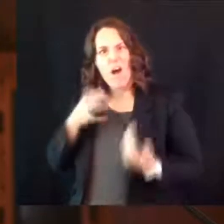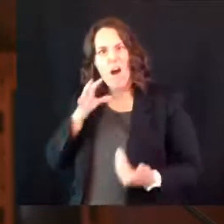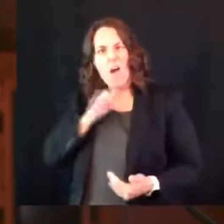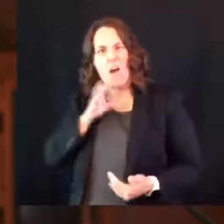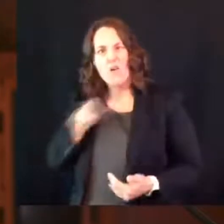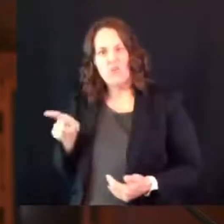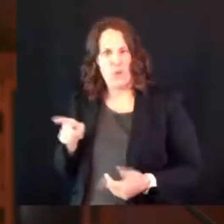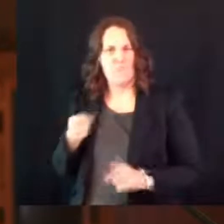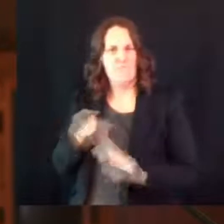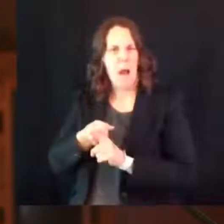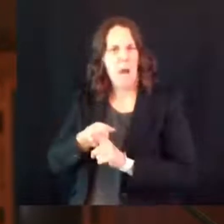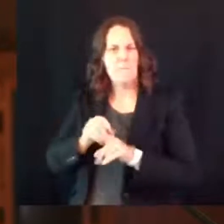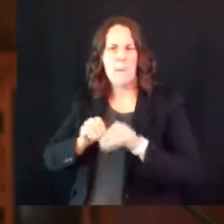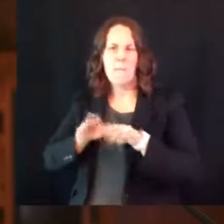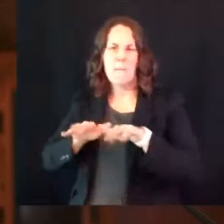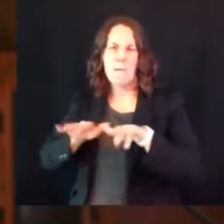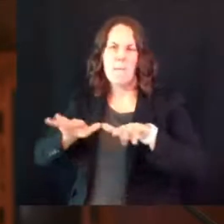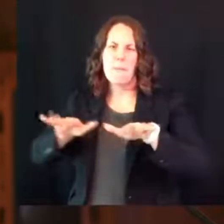are. And